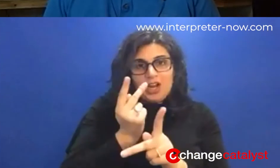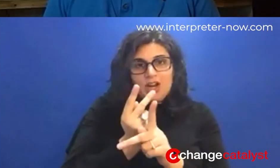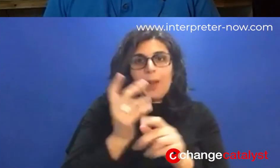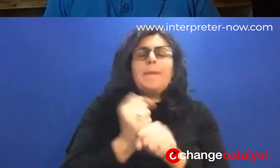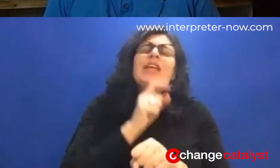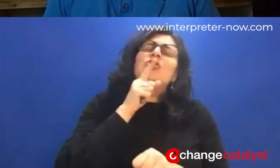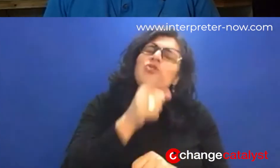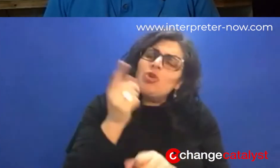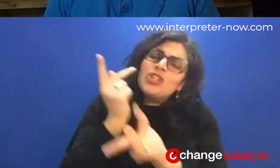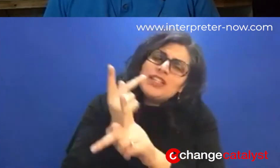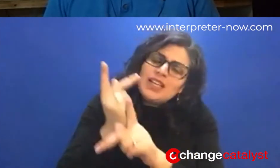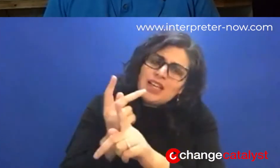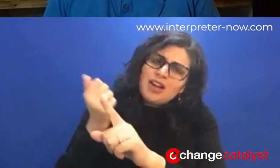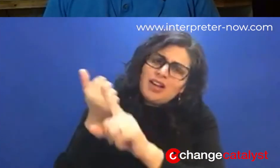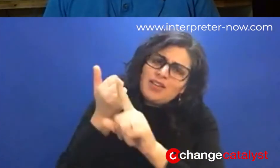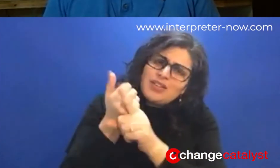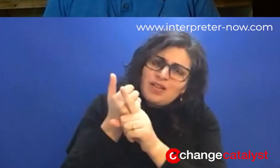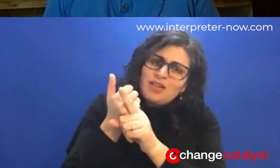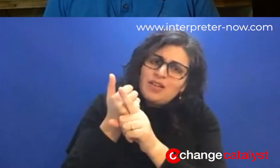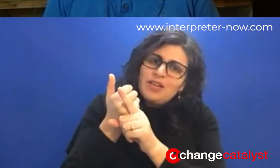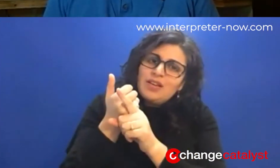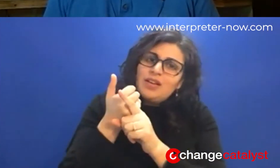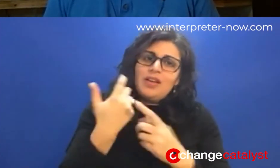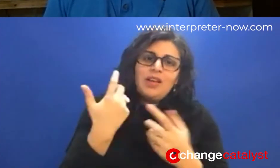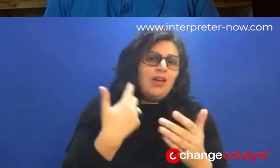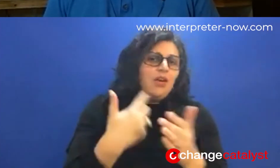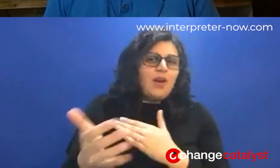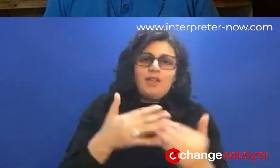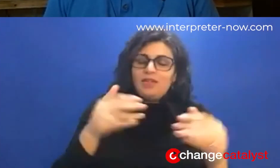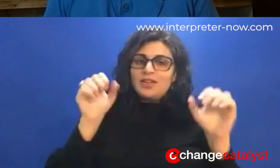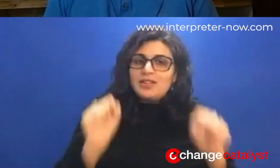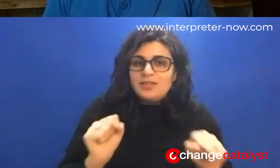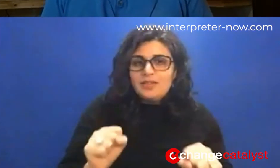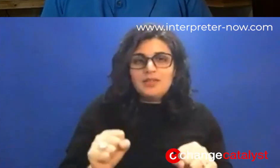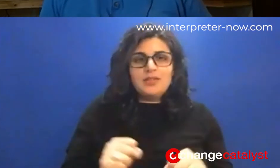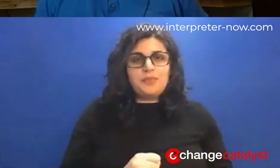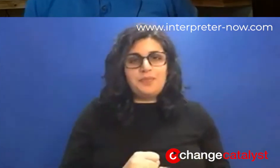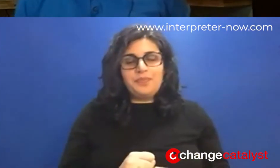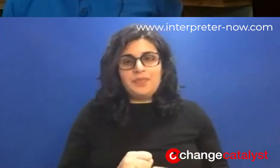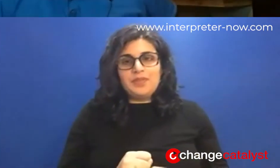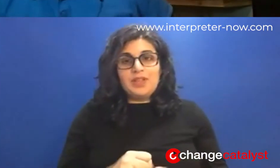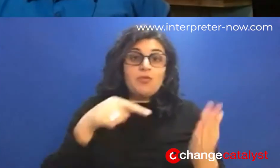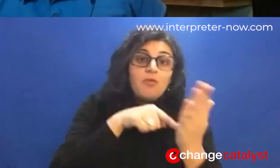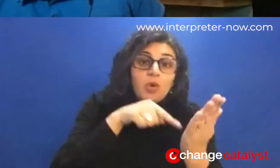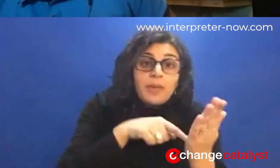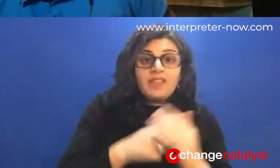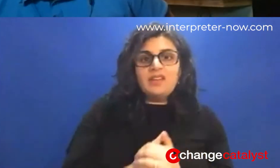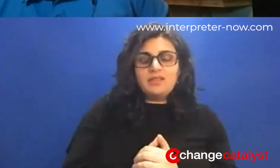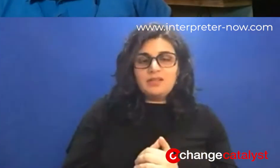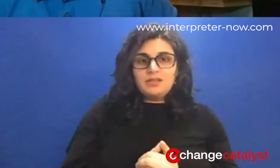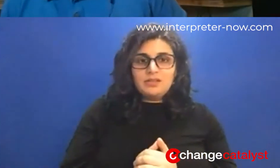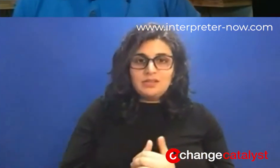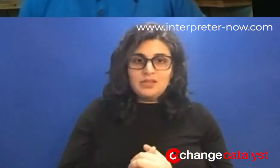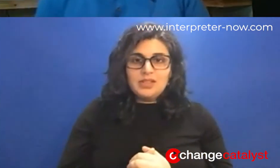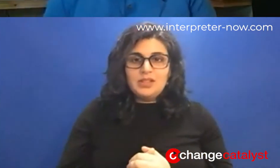are taking care of yourself in the way that you're able to do it, you can afford to do it. I